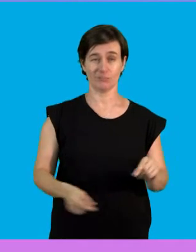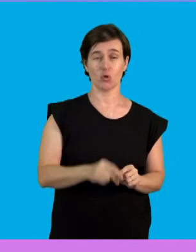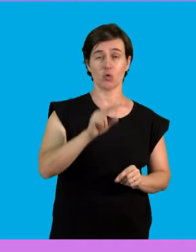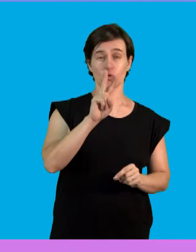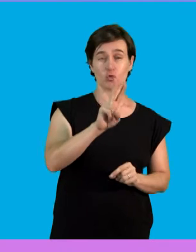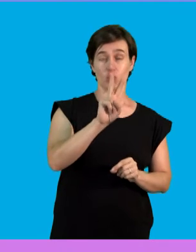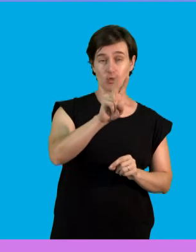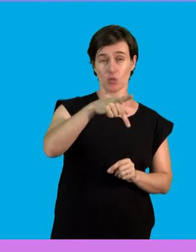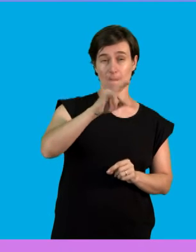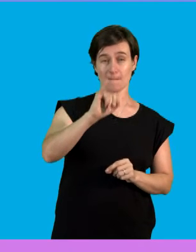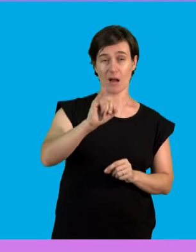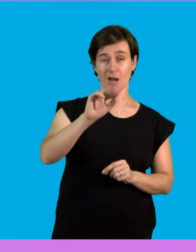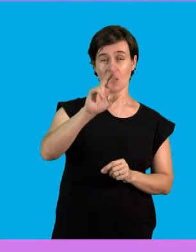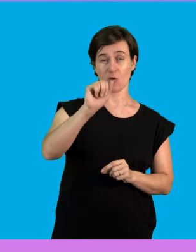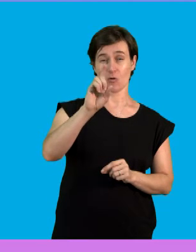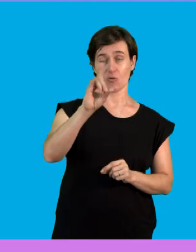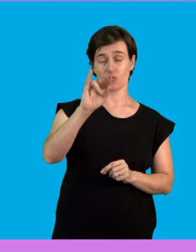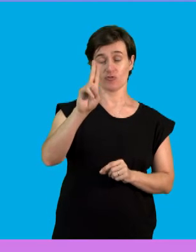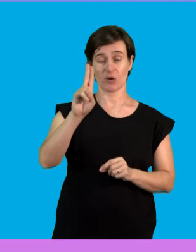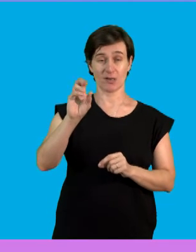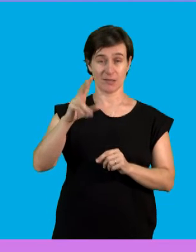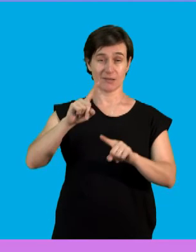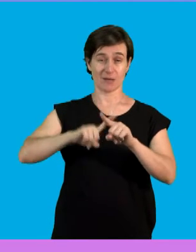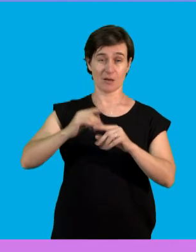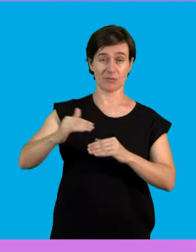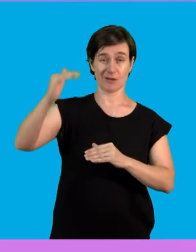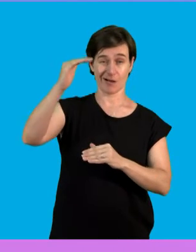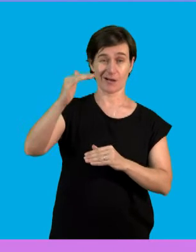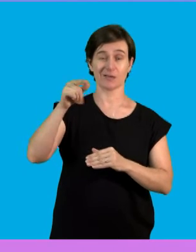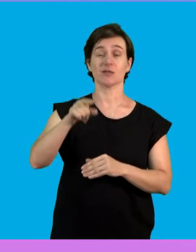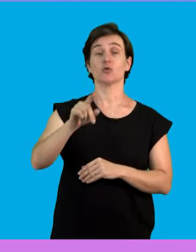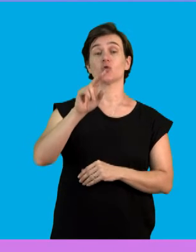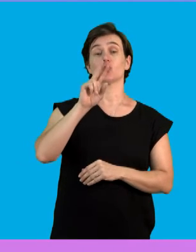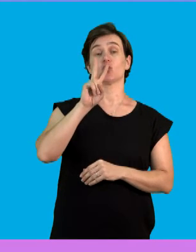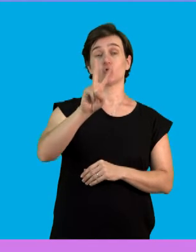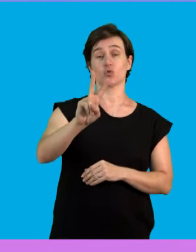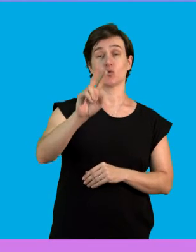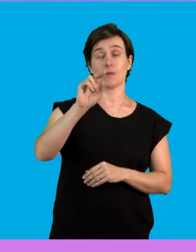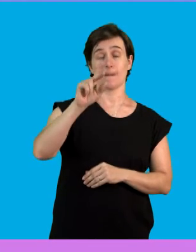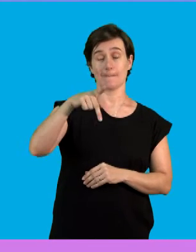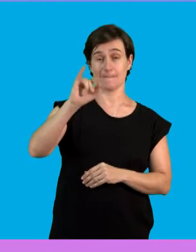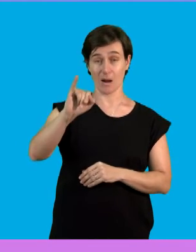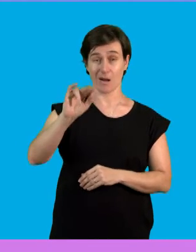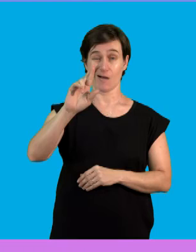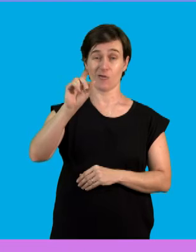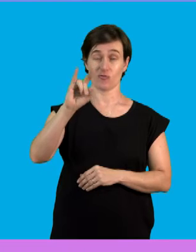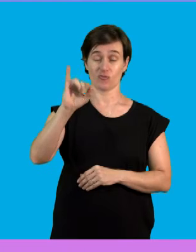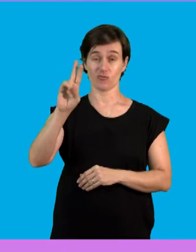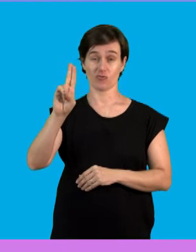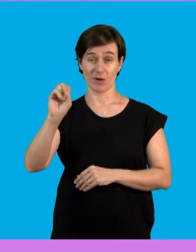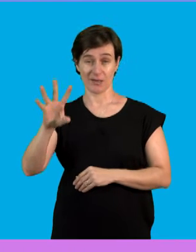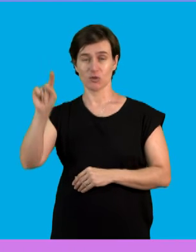pi radius times the height and 2 pi radius squared. So